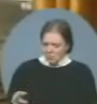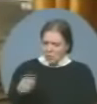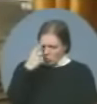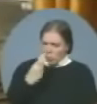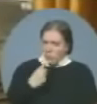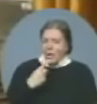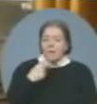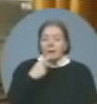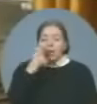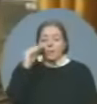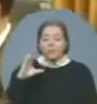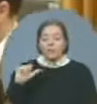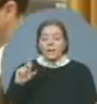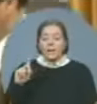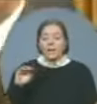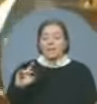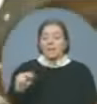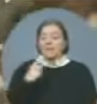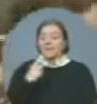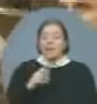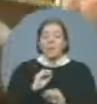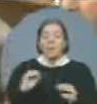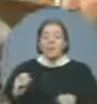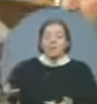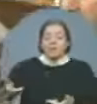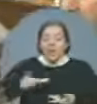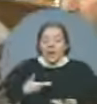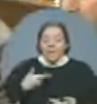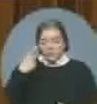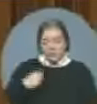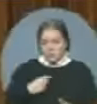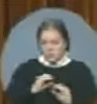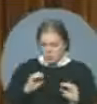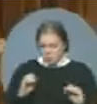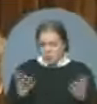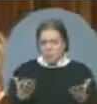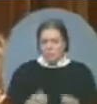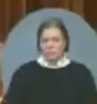offer was made. Good point. The Honourable